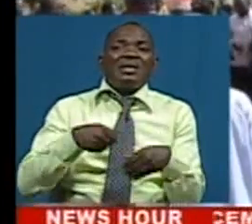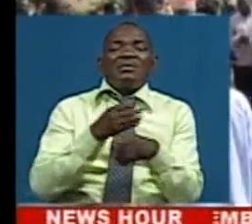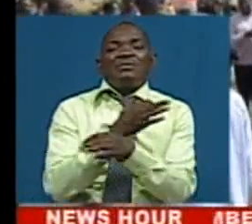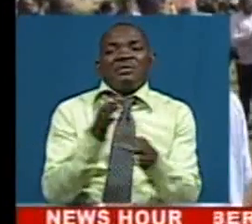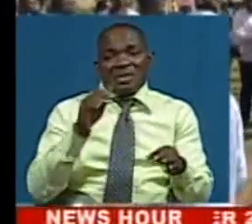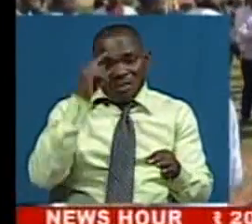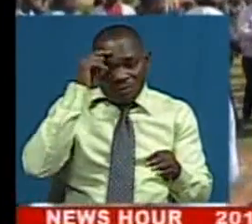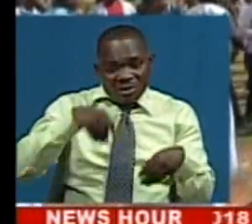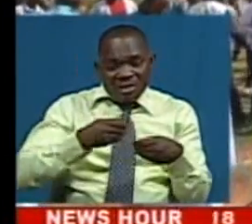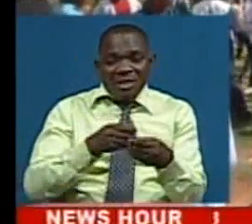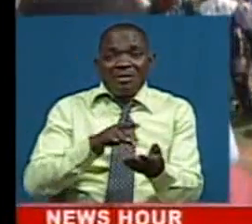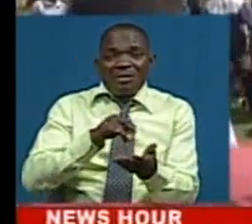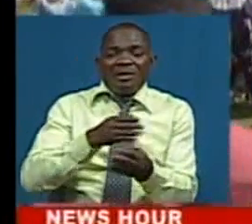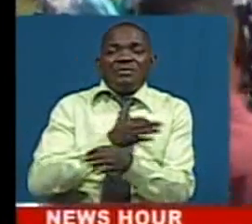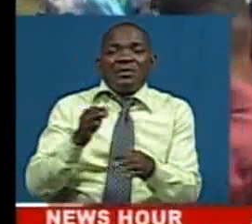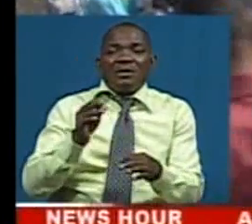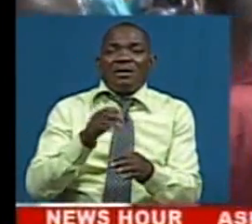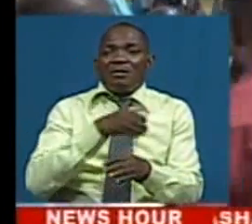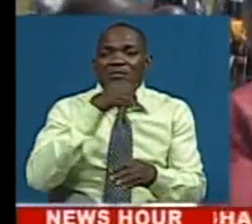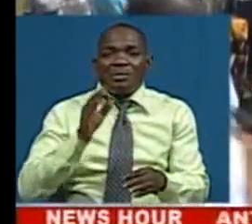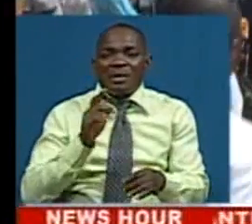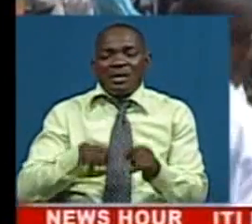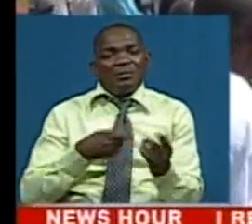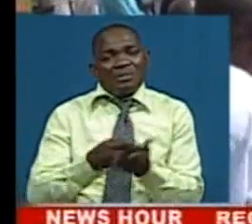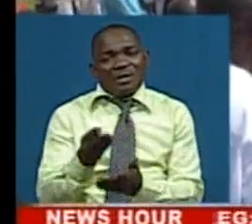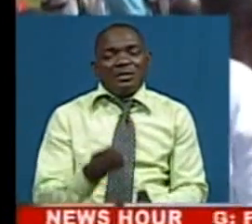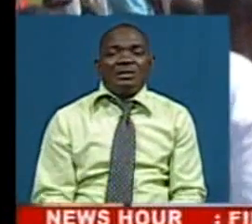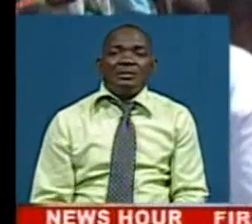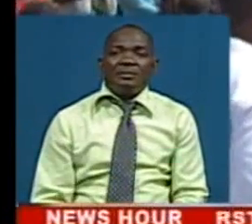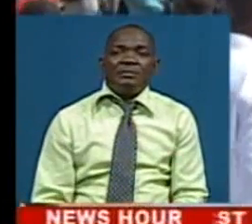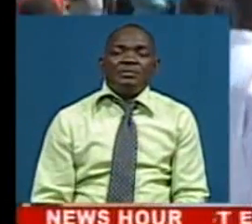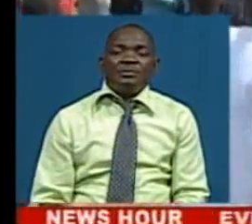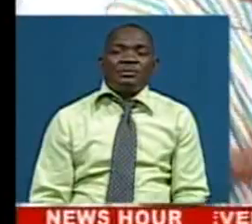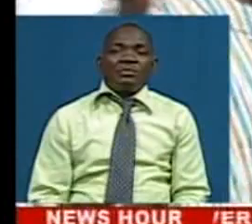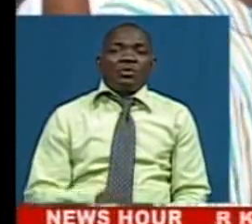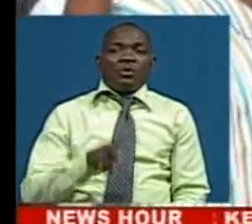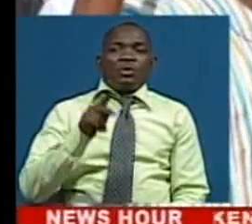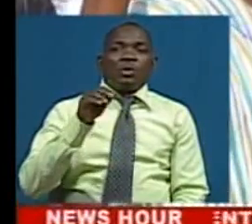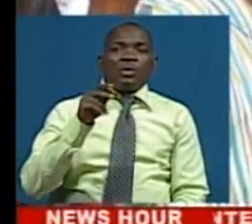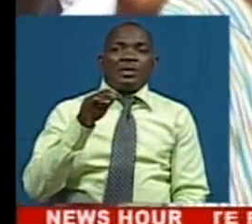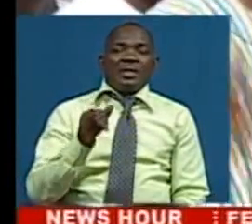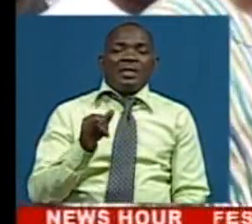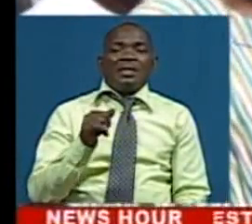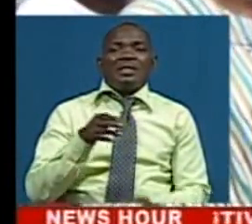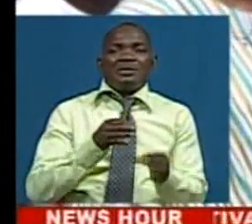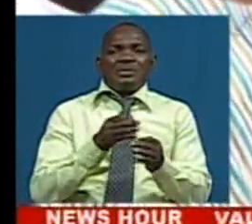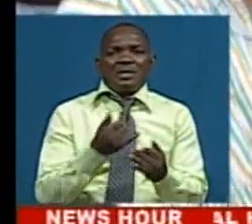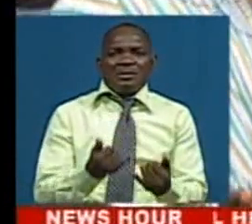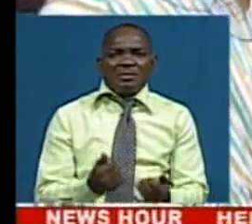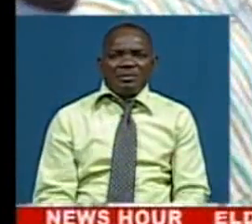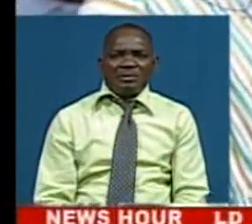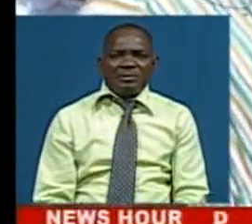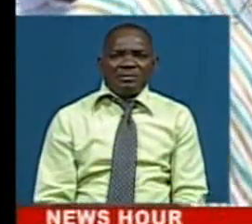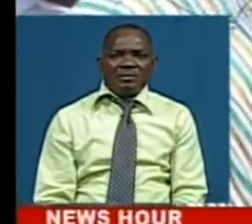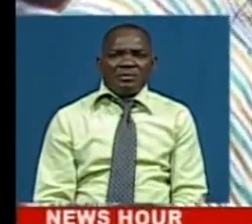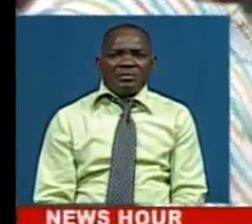from government as they cannot afford the current price. Rachel Quarty, GBC 24, Gosu.